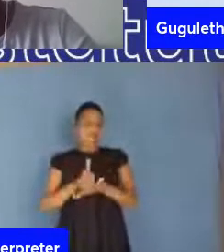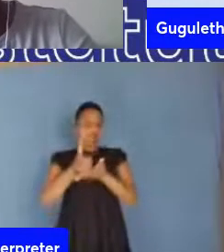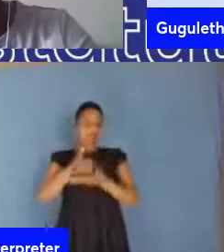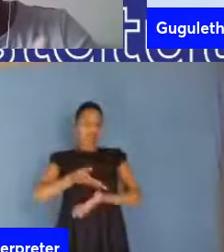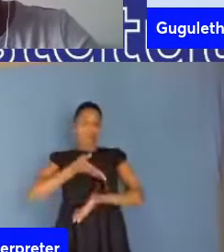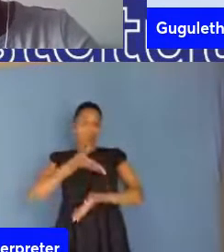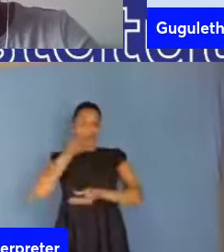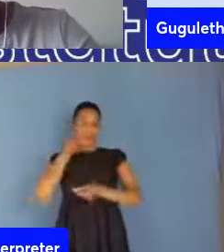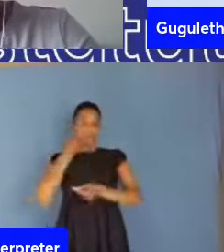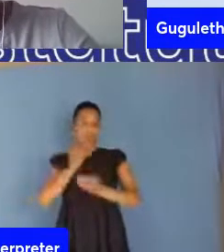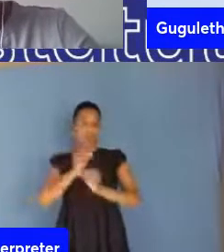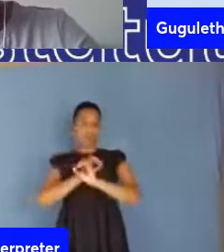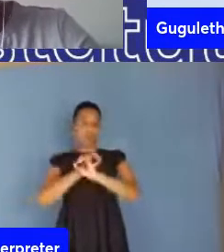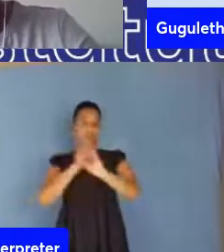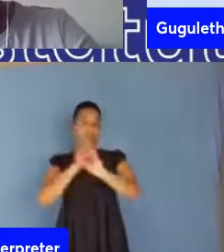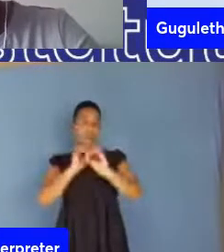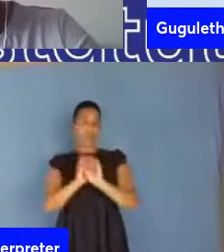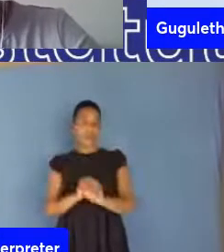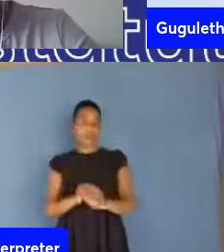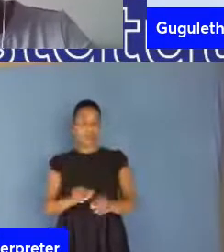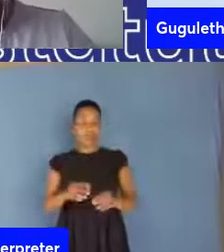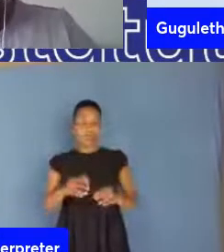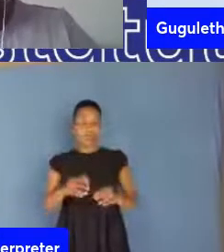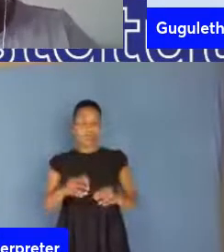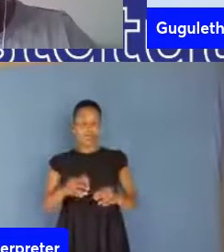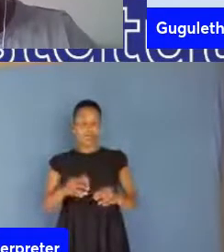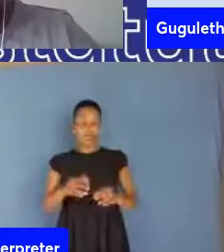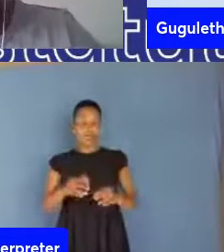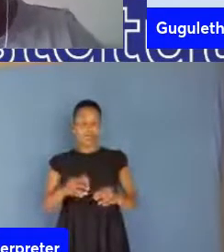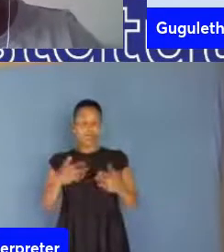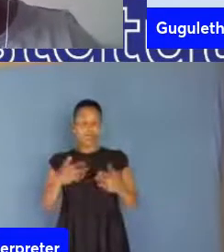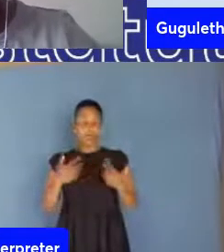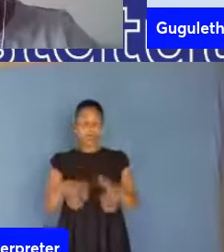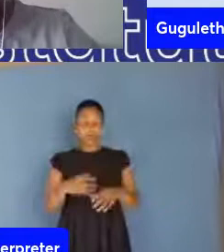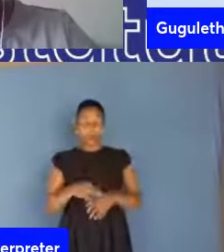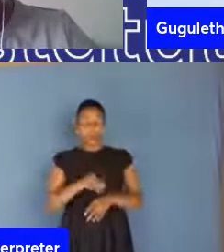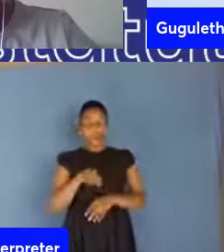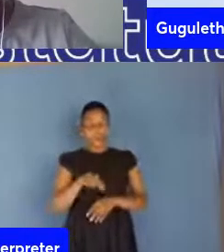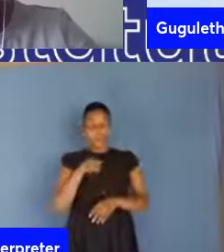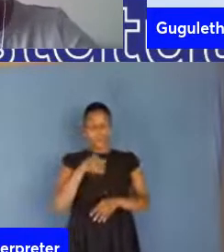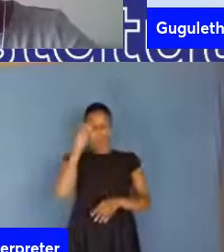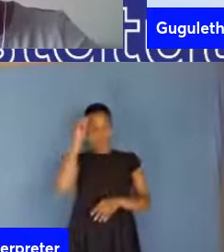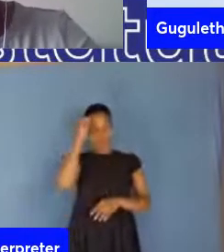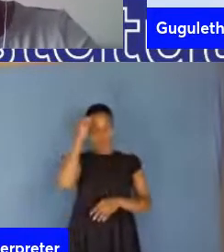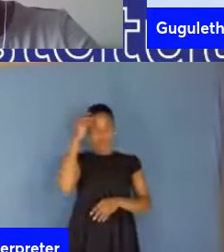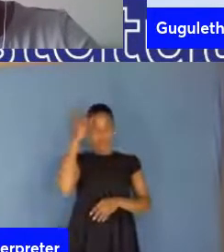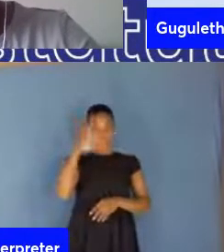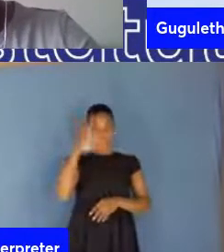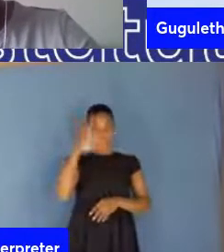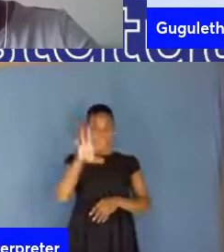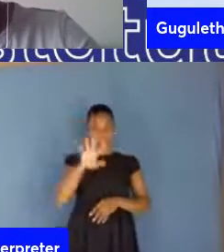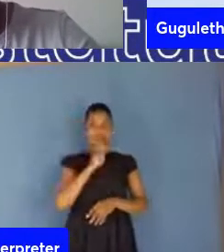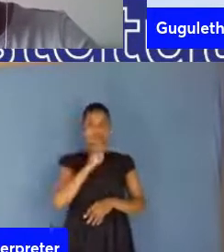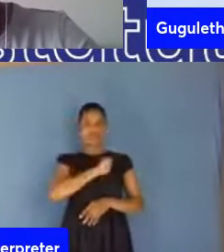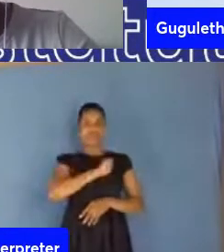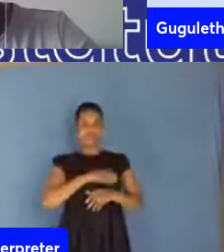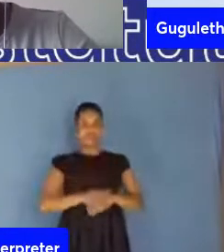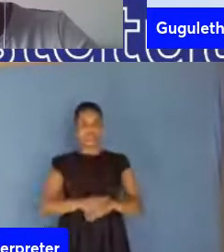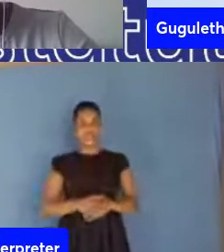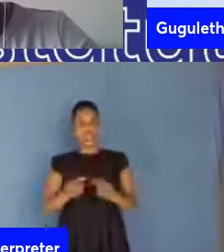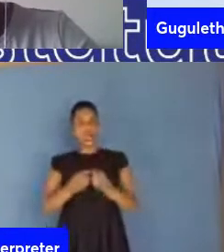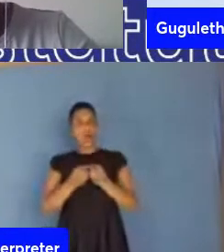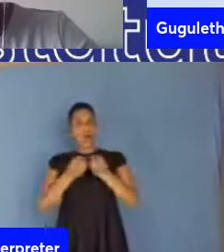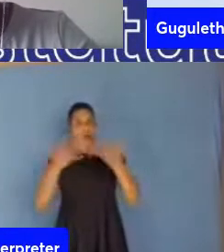a webinar of this nature and we'll only be talking about the positives, like you mentioned in positive masculinity. And I